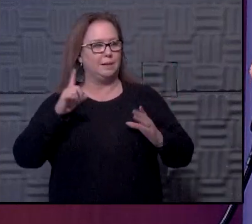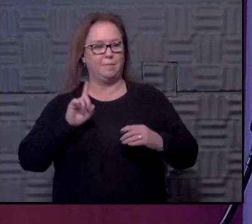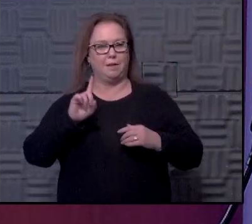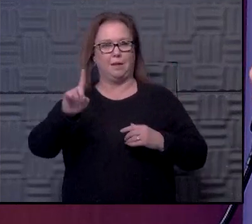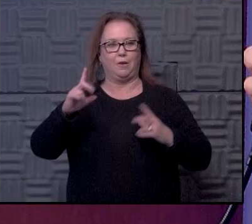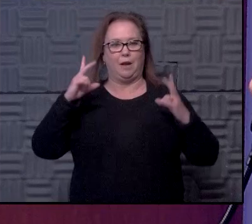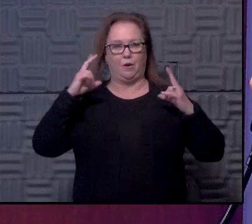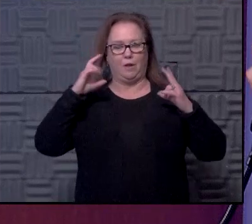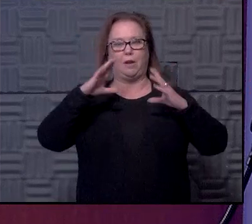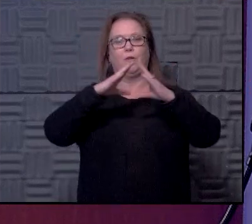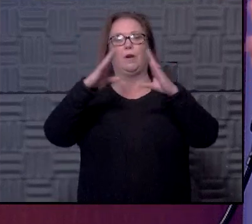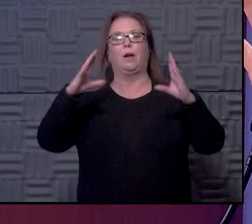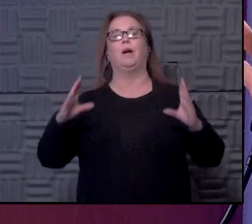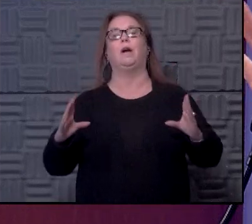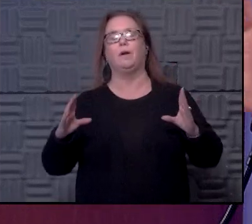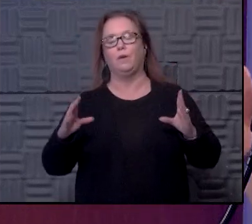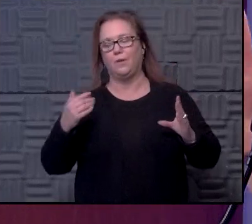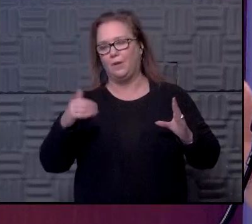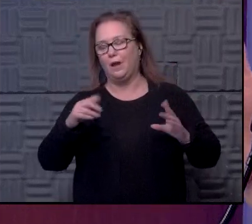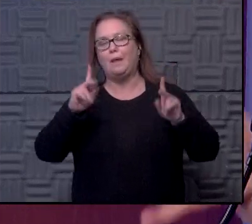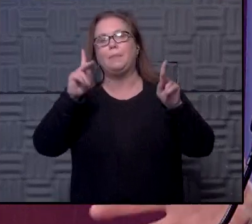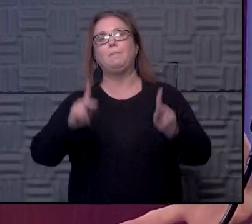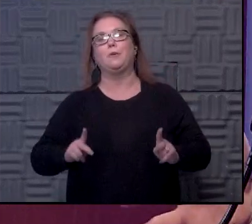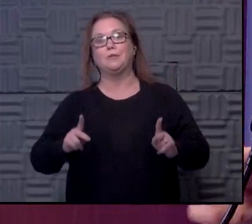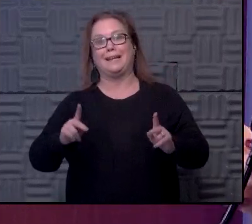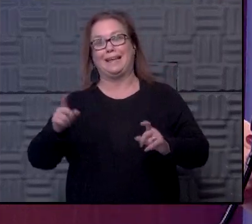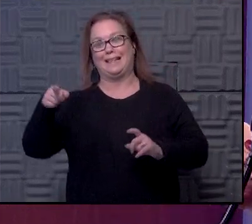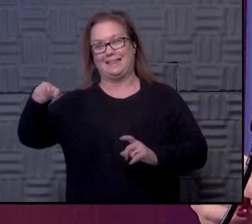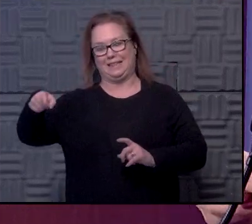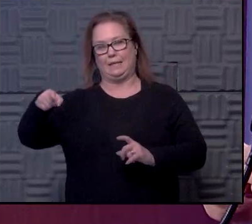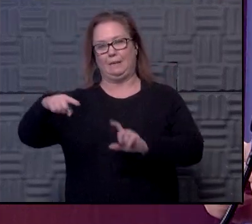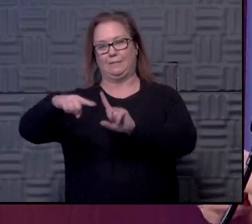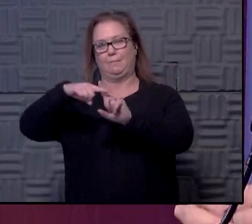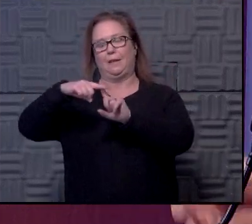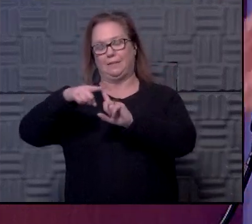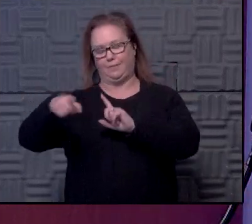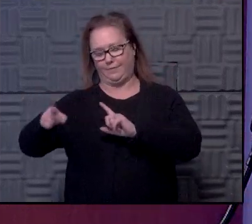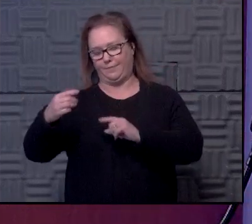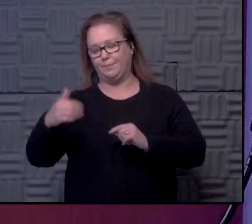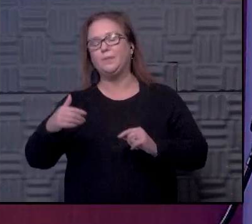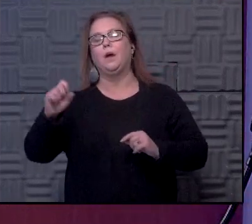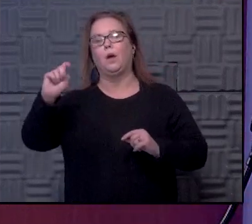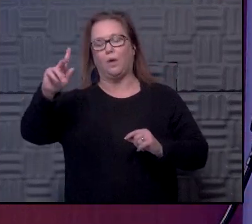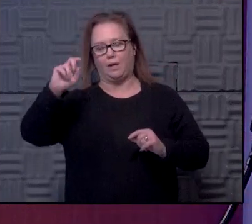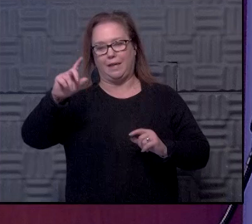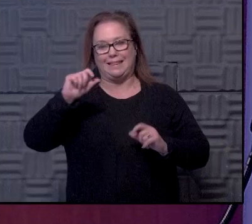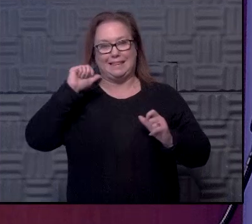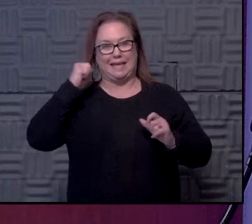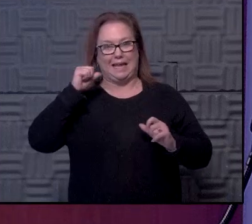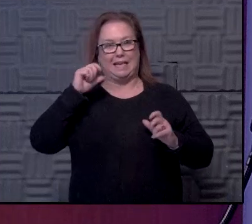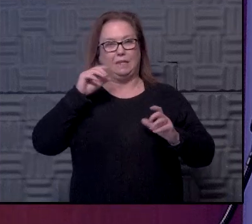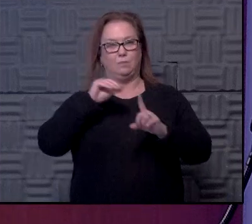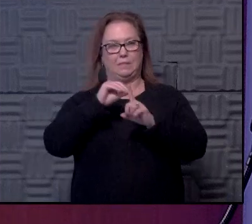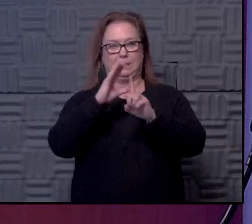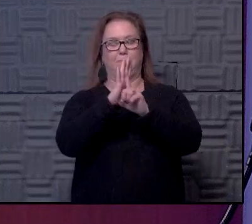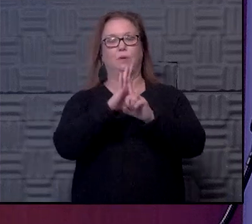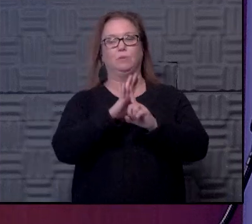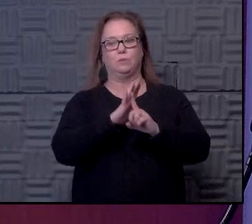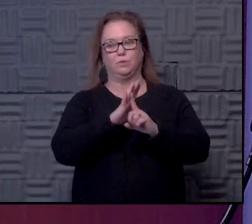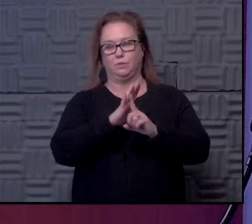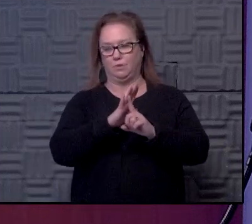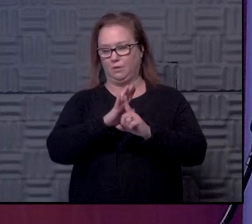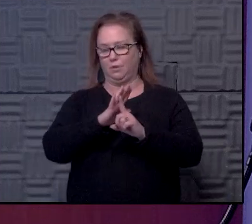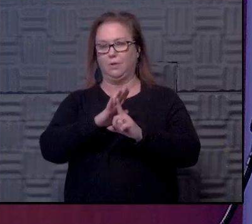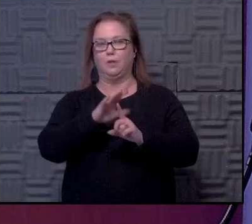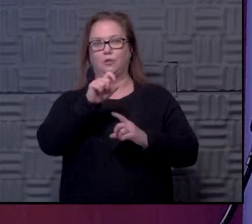got her hair cut at her house. So the person getting their hair cut was the positive. Yes. So the aunt is the one who's been exposed. So she